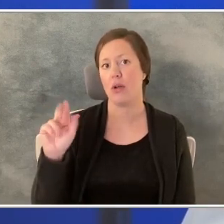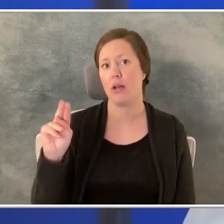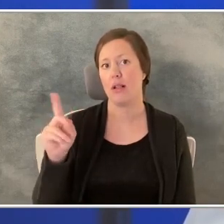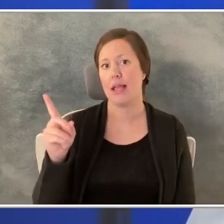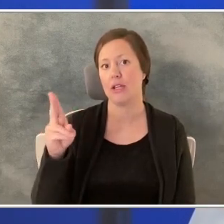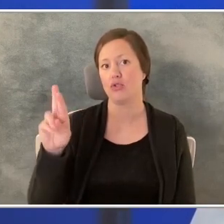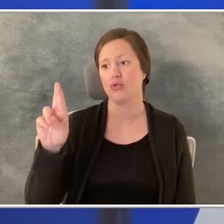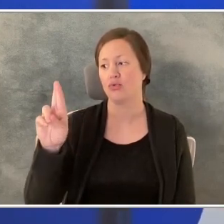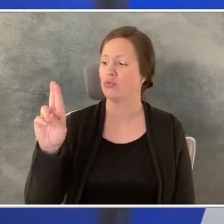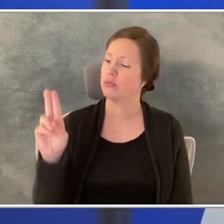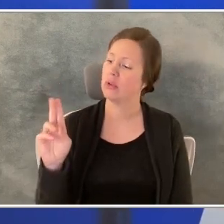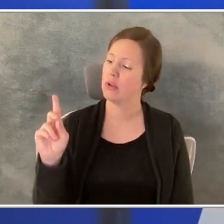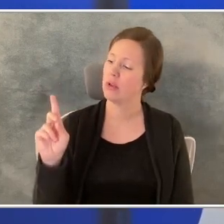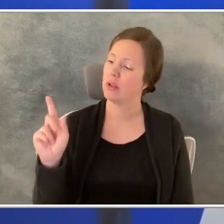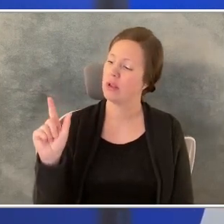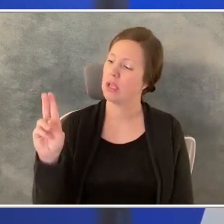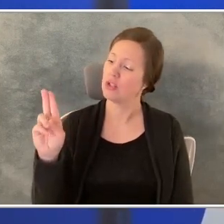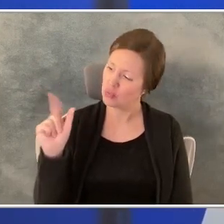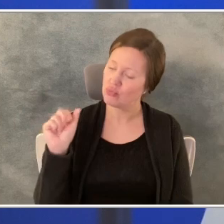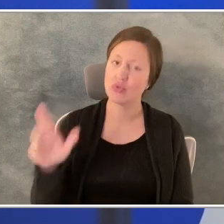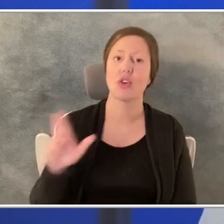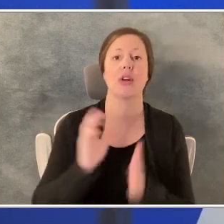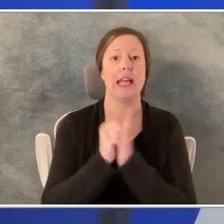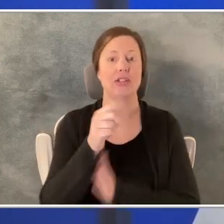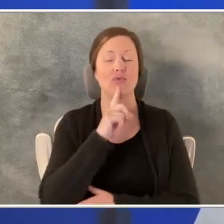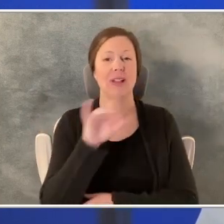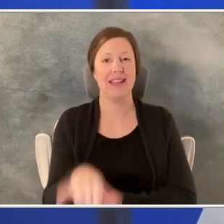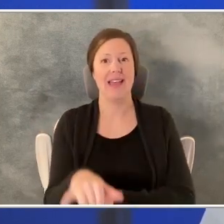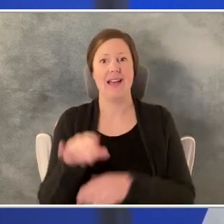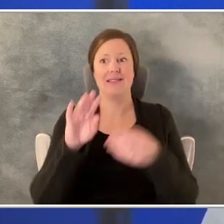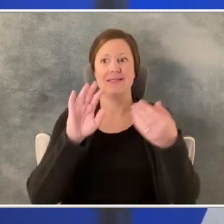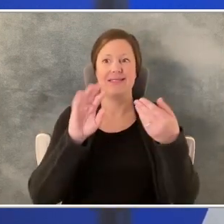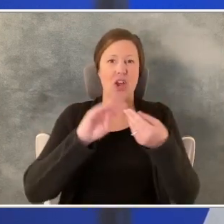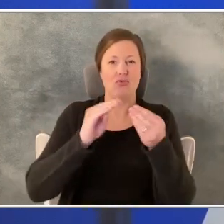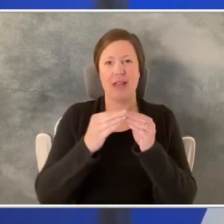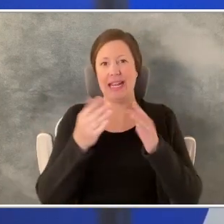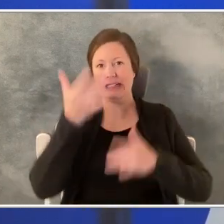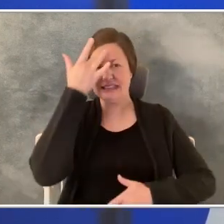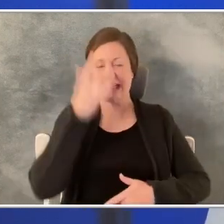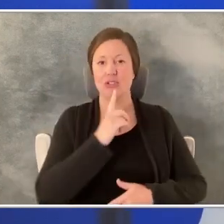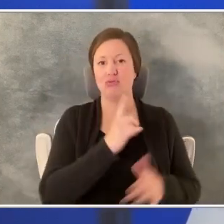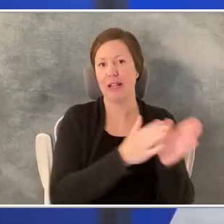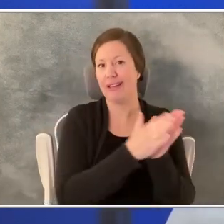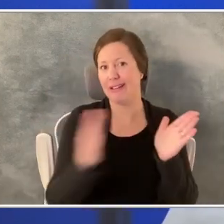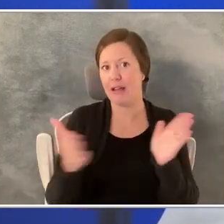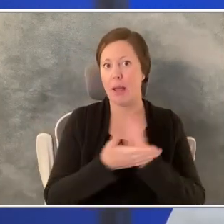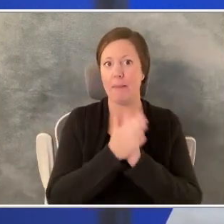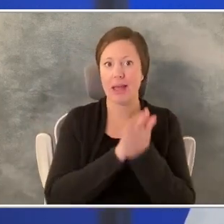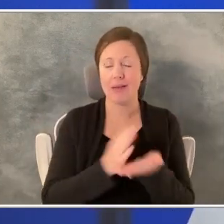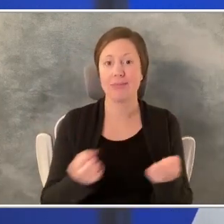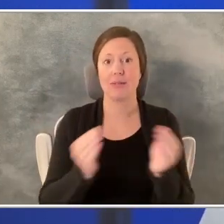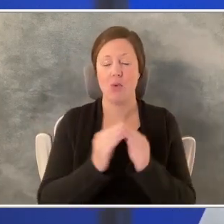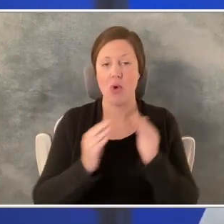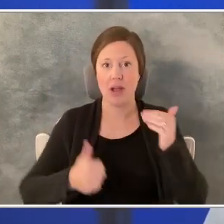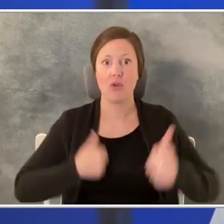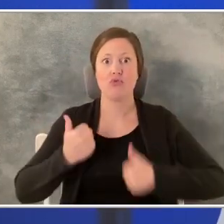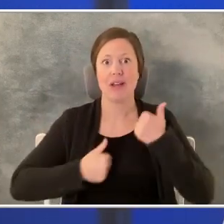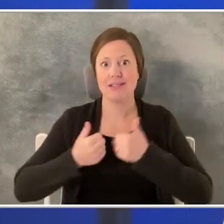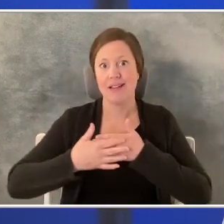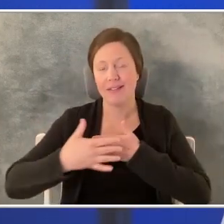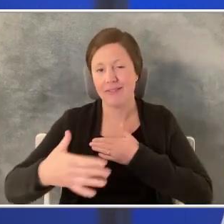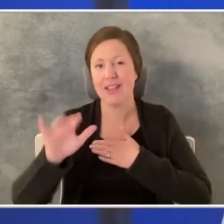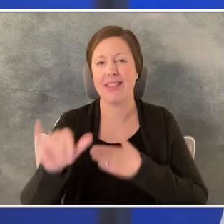nuance comes in. Prostate cancer is a graded disease where it increases in aggressiveness And so that grading system is what